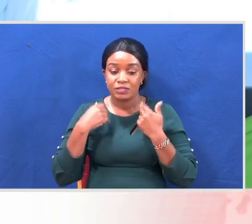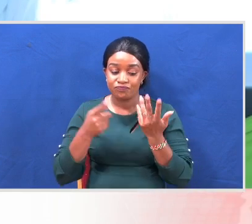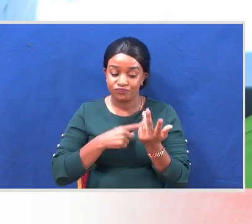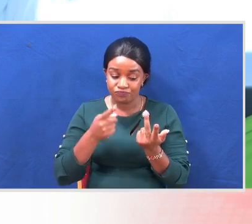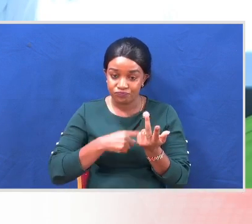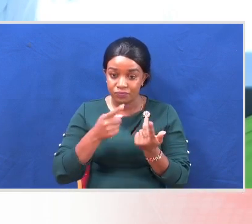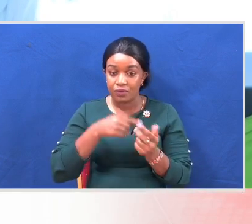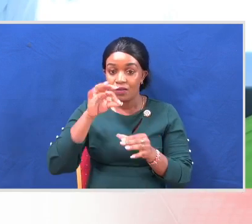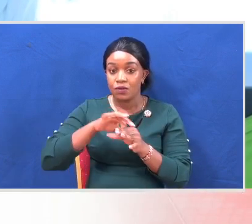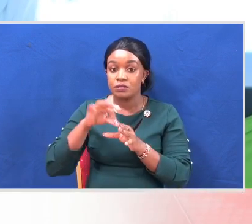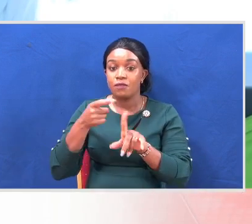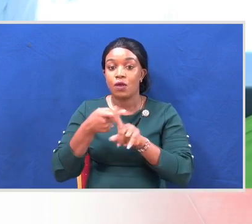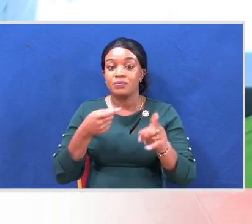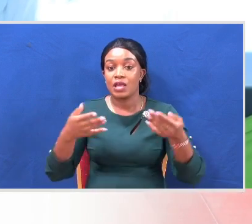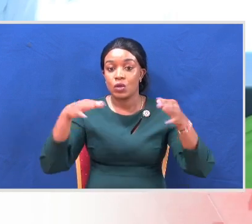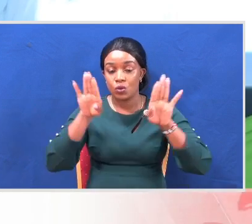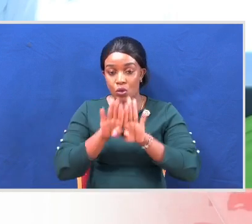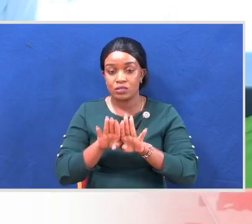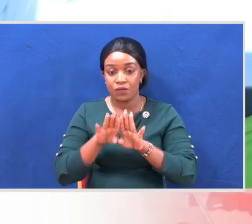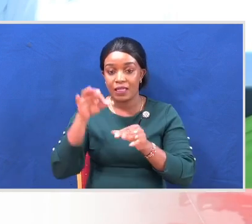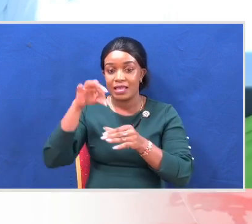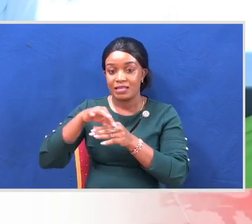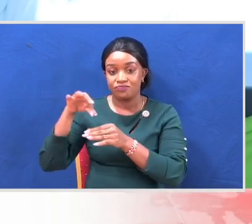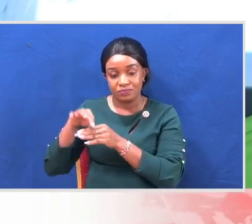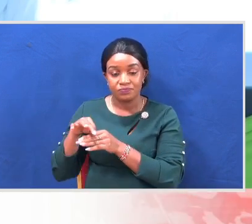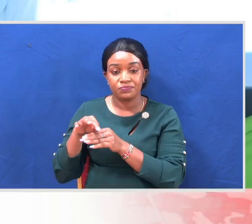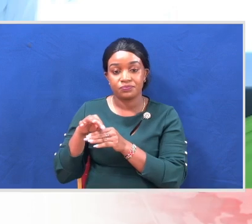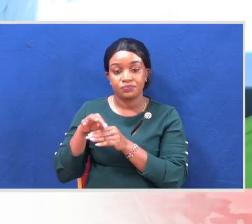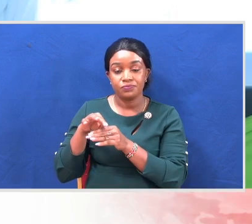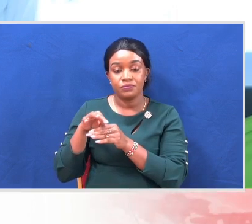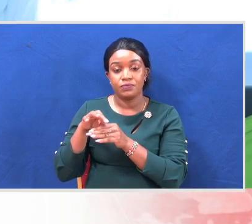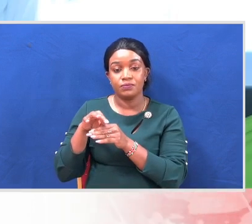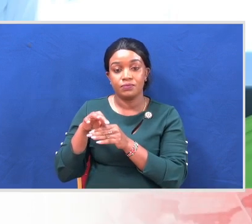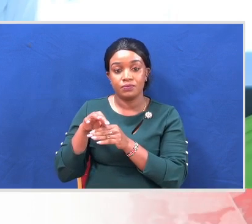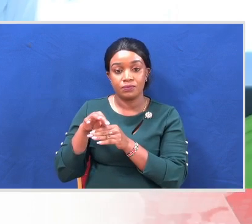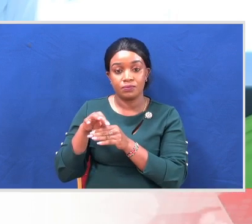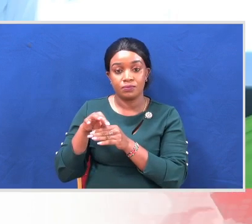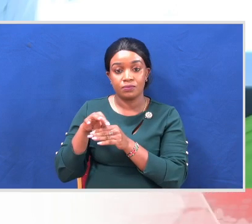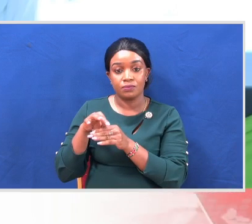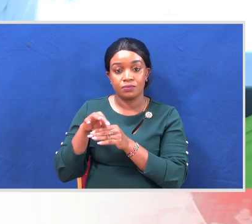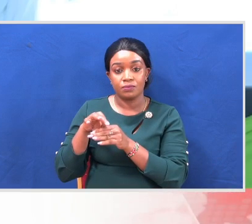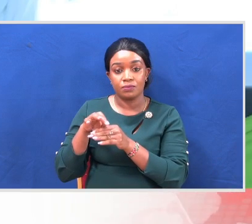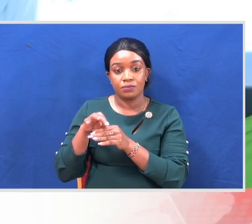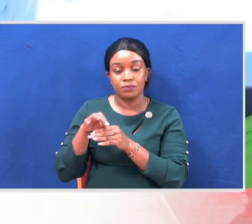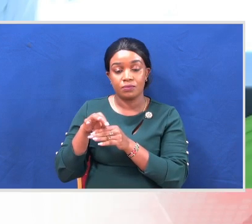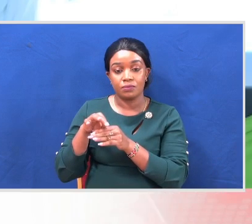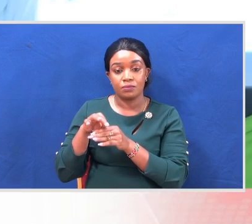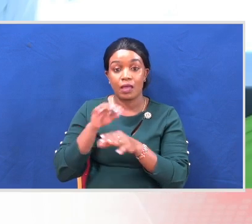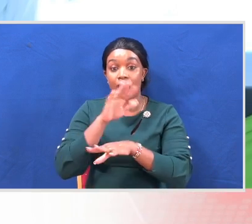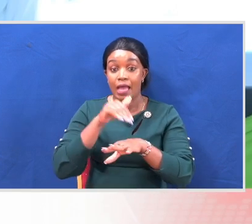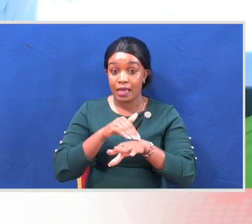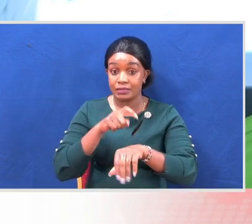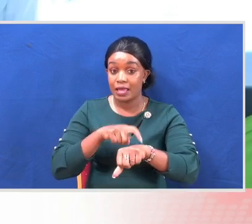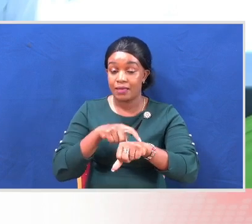votes since the close of election, or rather the close of the casting of ballot at